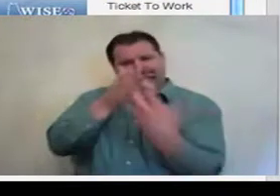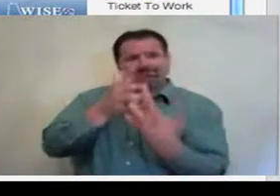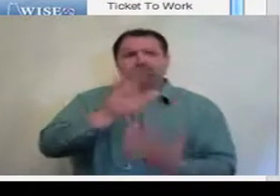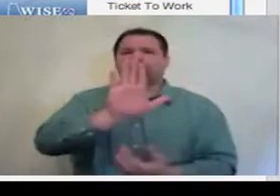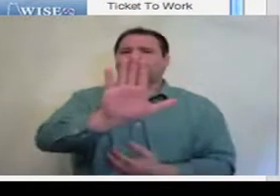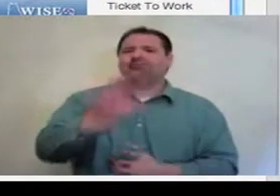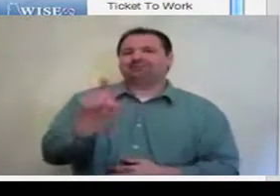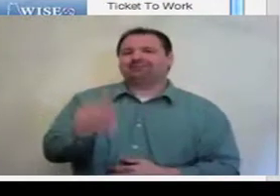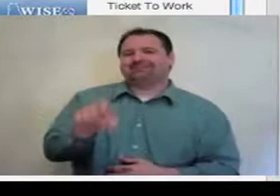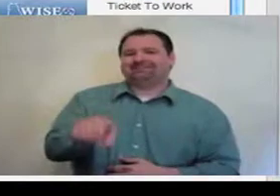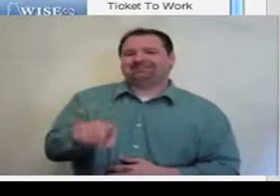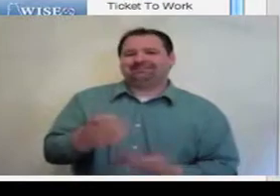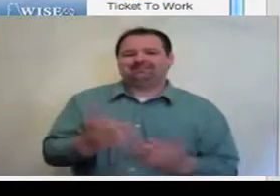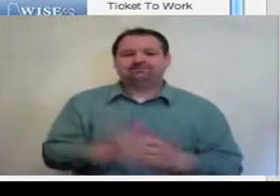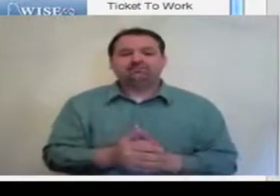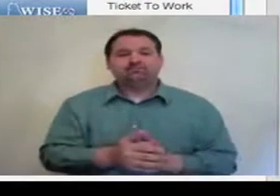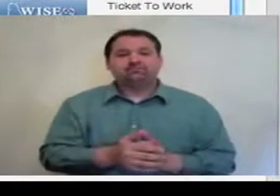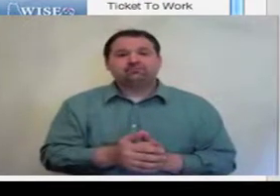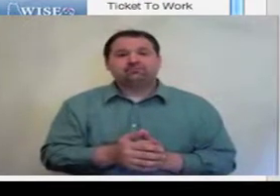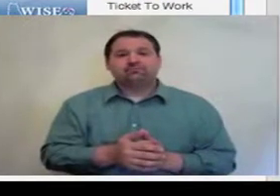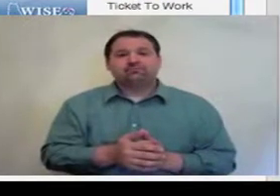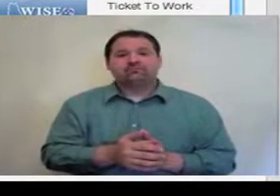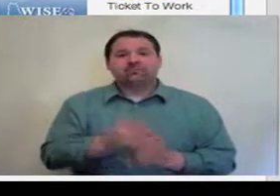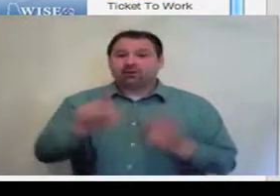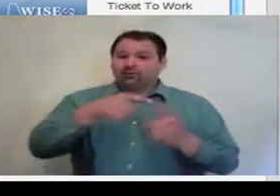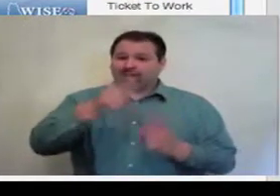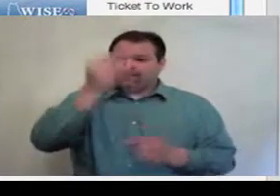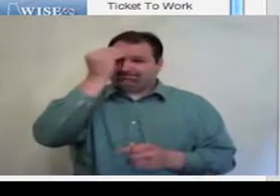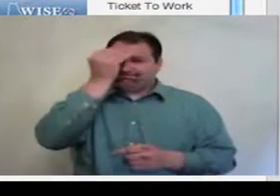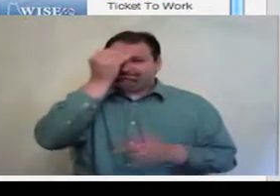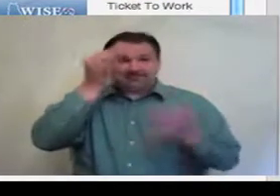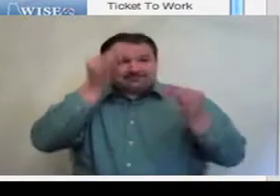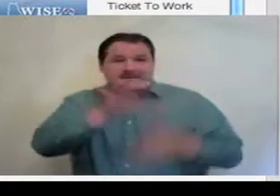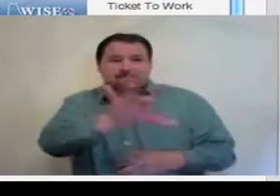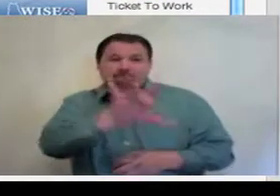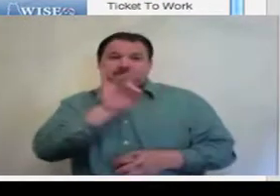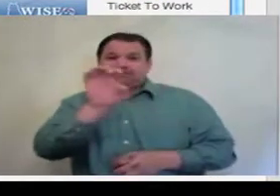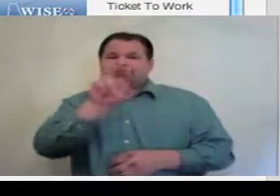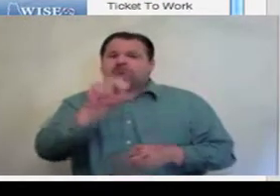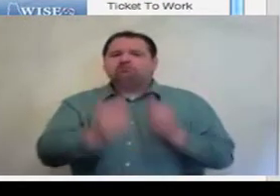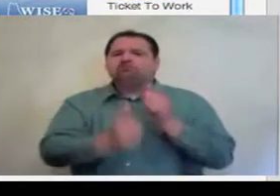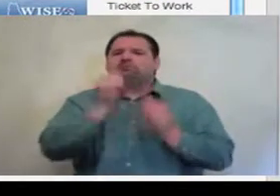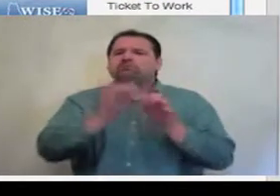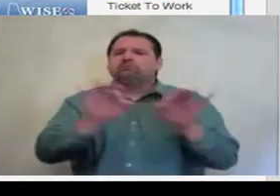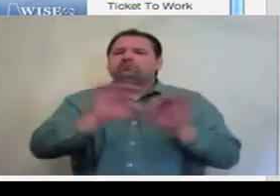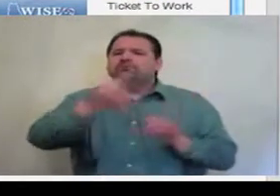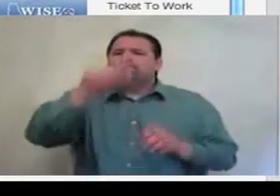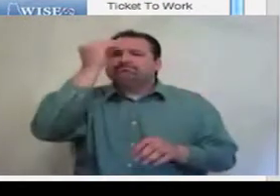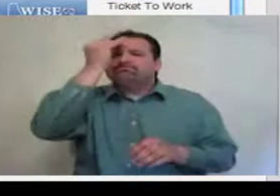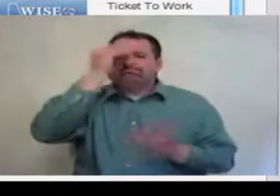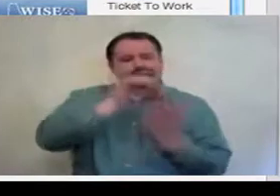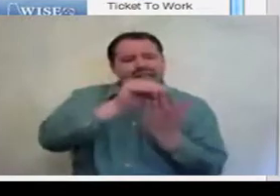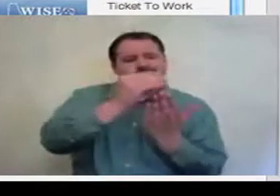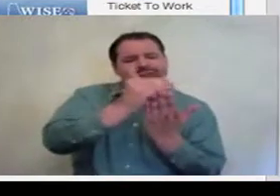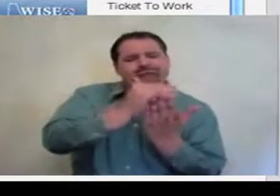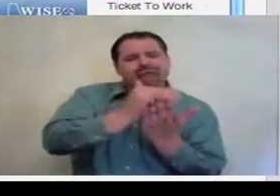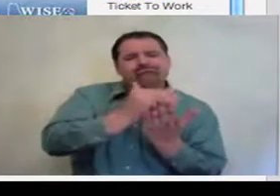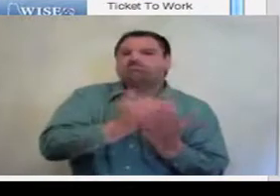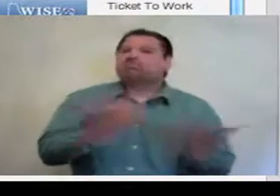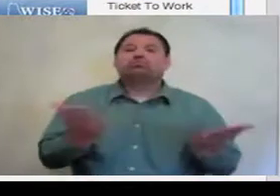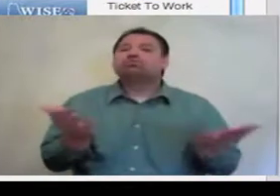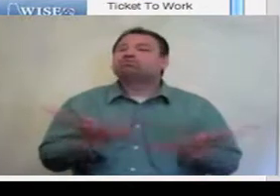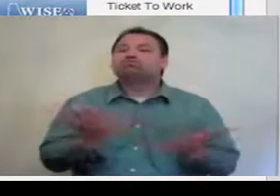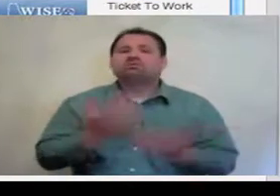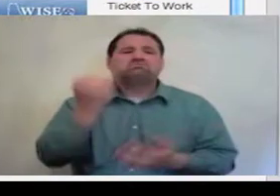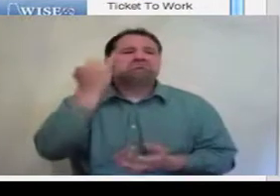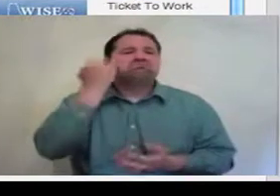employment network that better suits your needs. When it comes to choosing an employment network, there are a lot of things to keep in mind. I